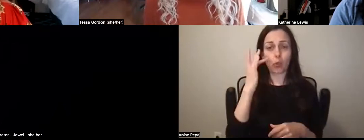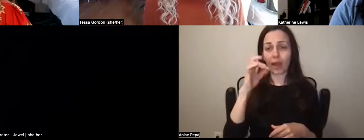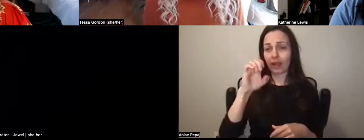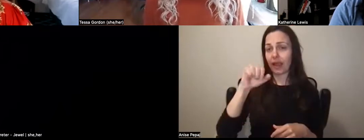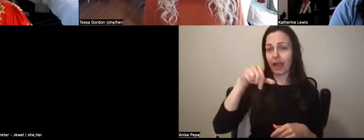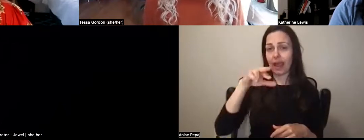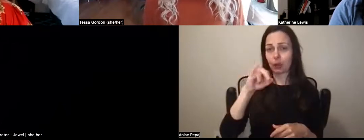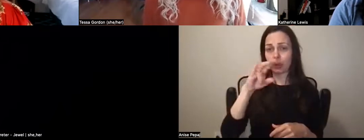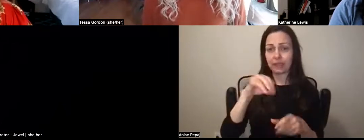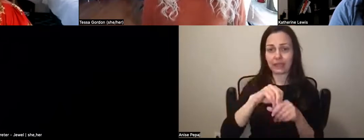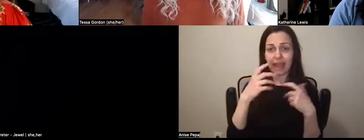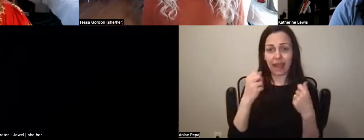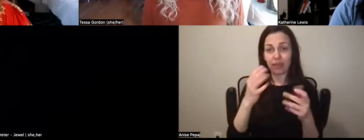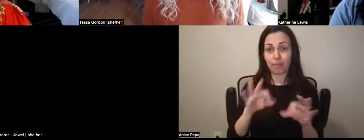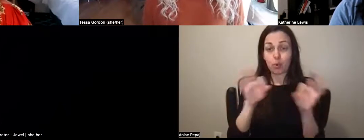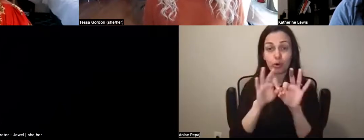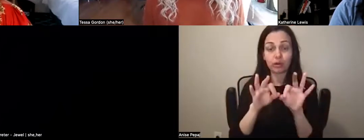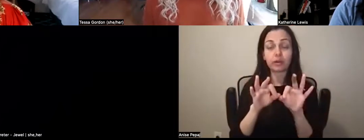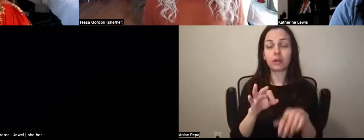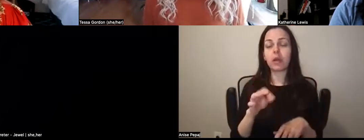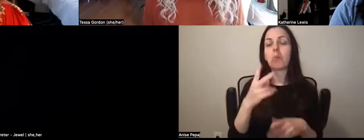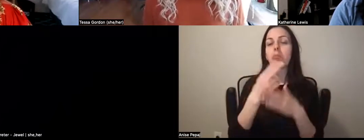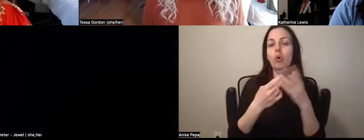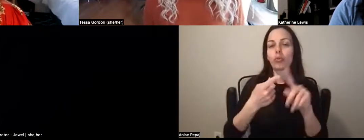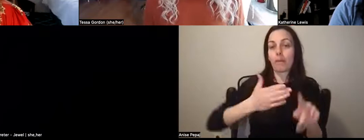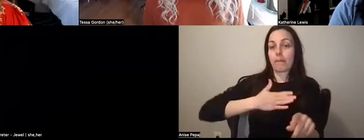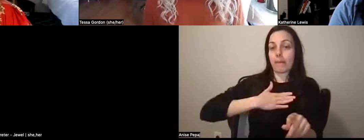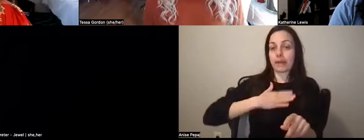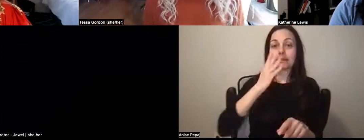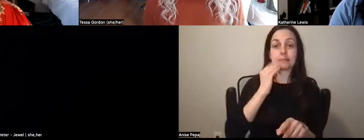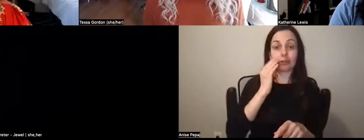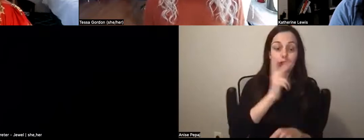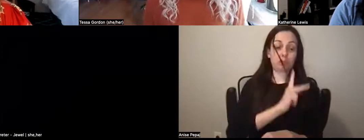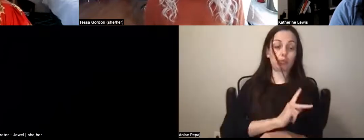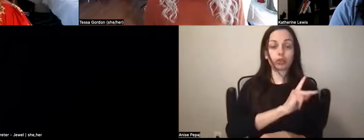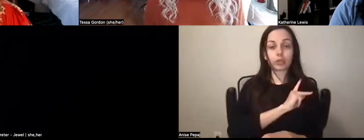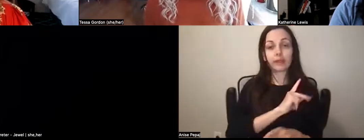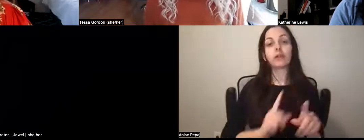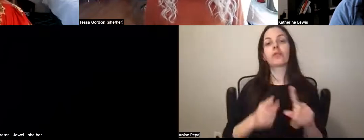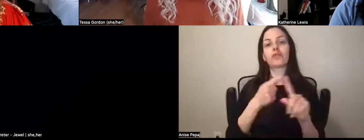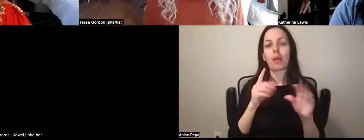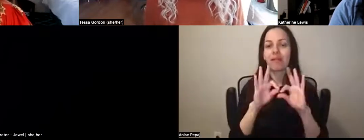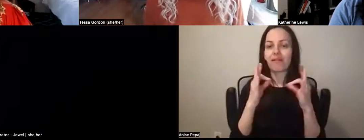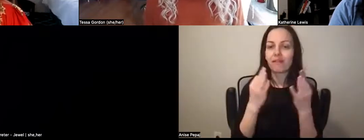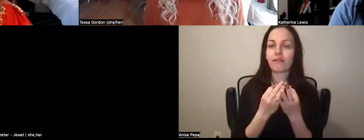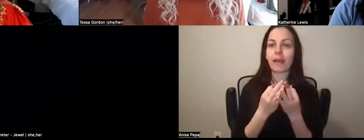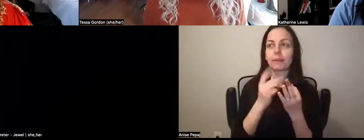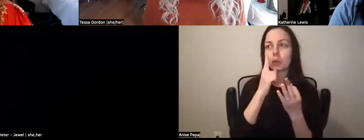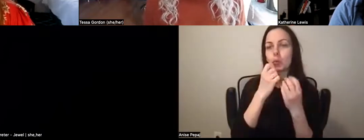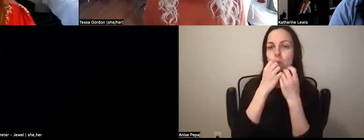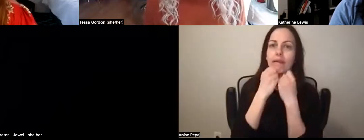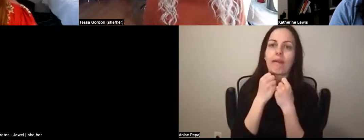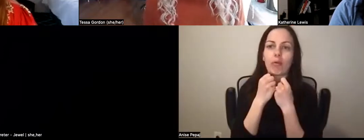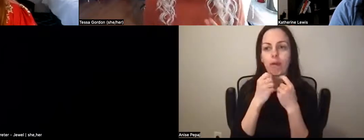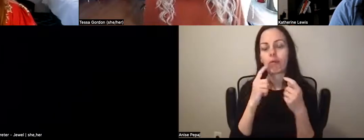important to me is both from my own experience, personally, from family members that are really dear to me, and